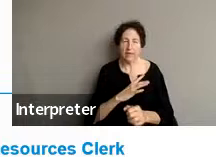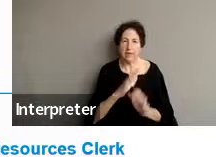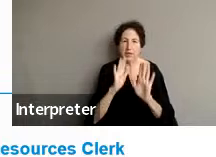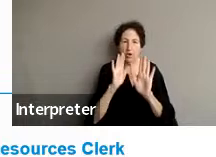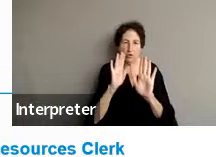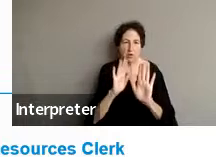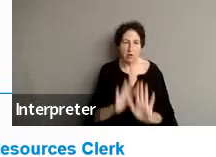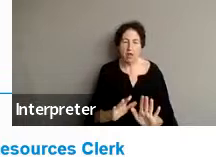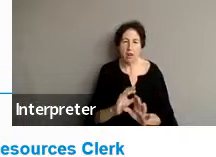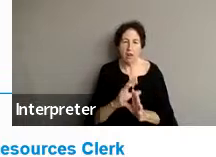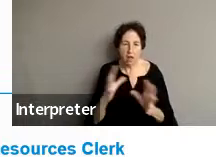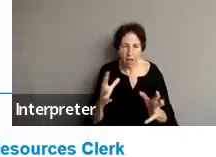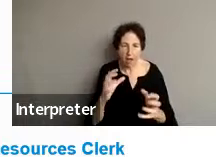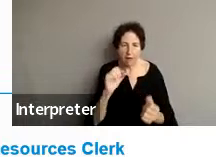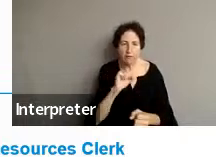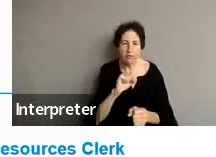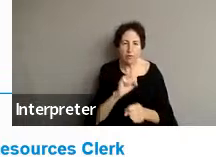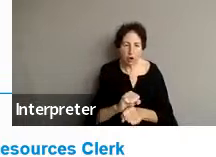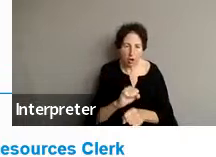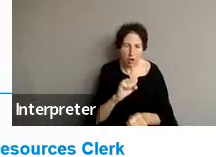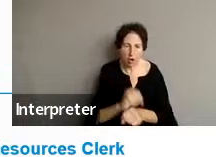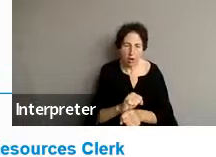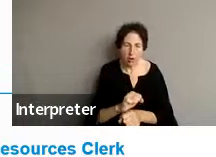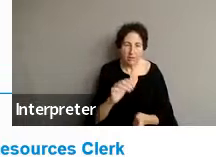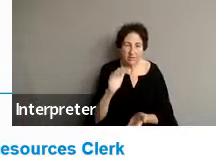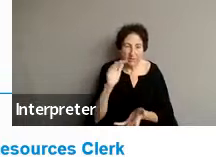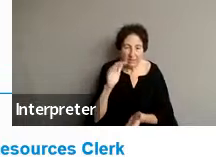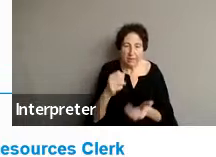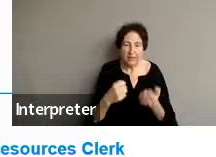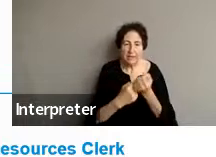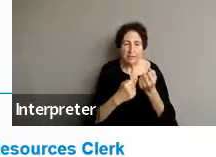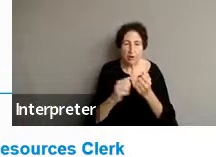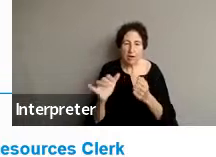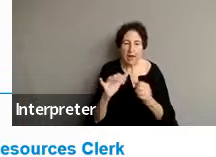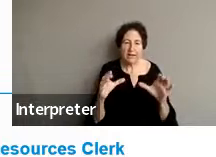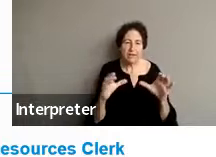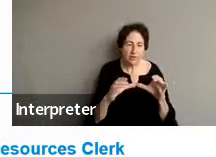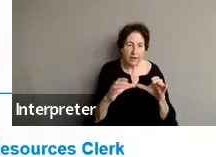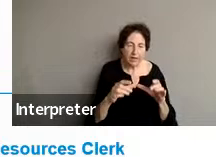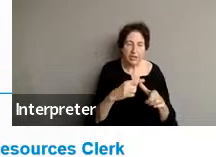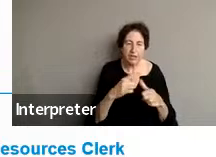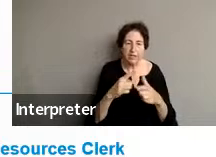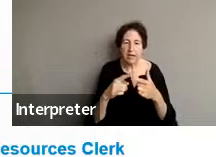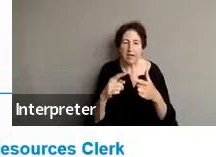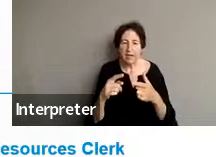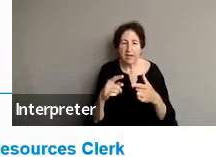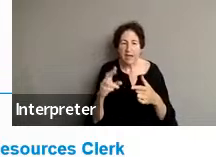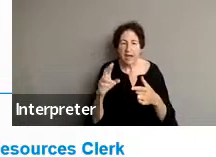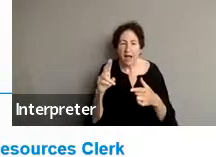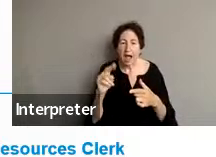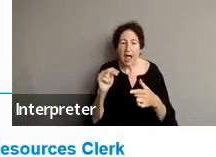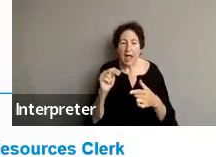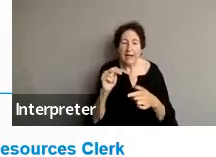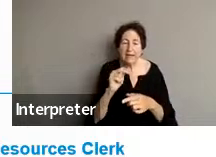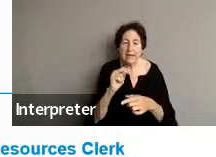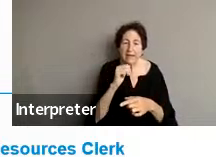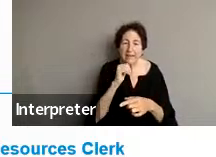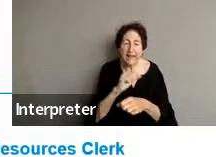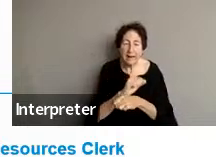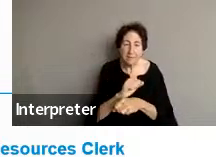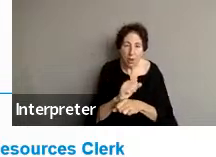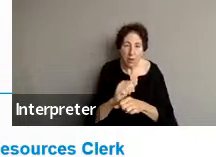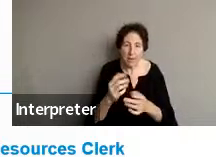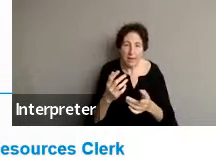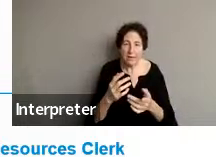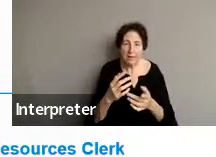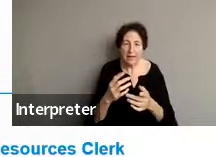tremendous amount of work. They support with things like certification, unemployment claims, and the screening of applicants.